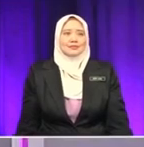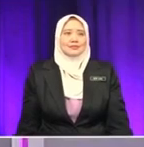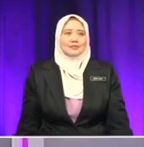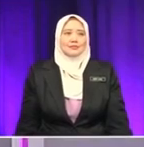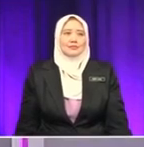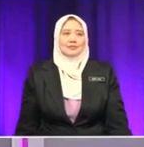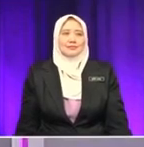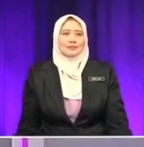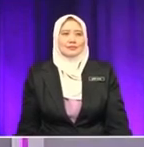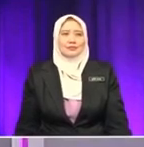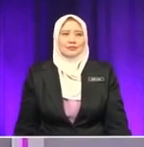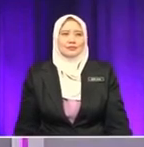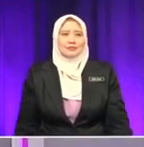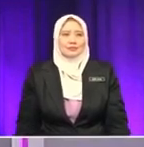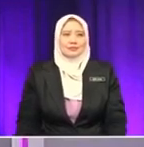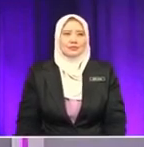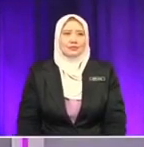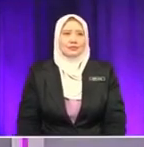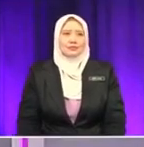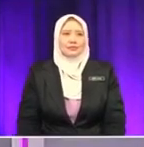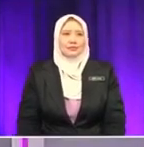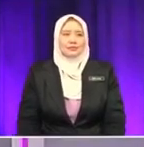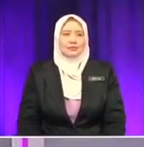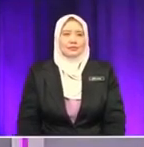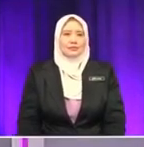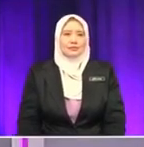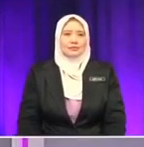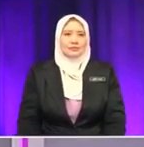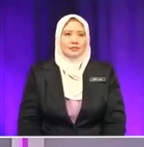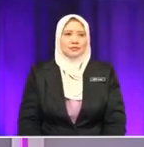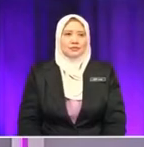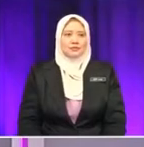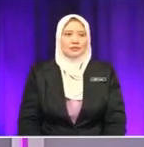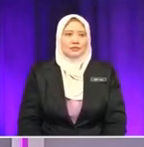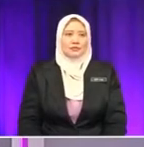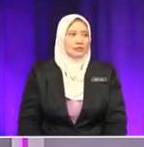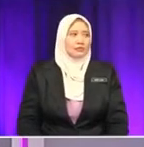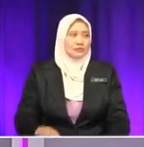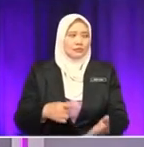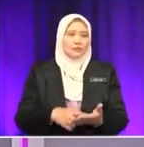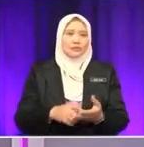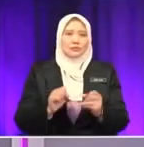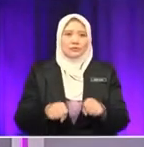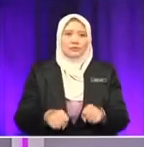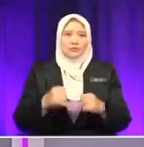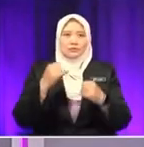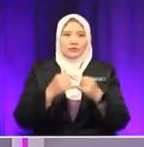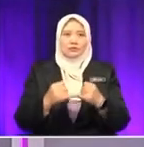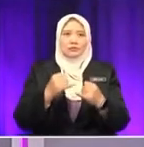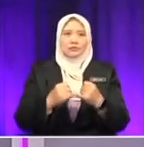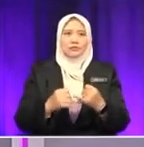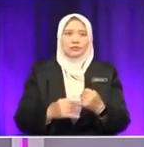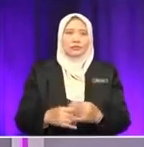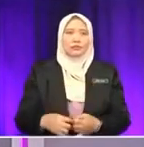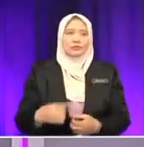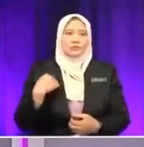Okay, I think we're having technical issues there. Yeah, I think it's some technical issue. Probably we can come up with a conclusion. So this will be the final conclude. So let